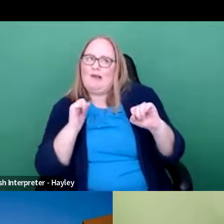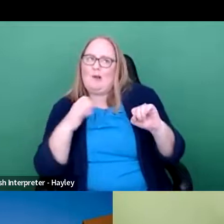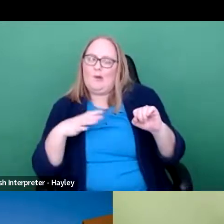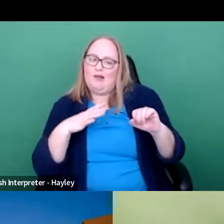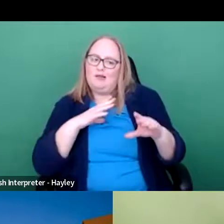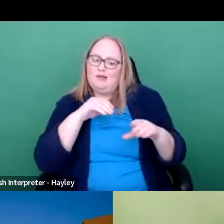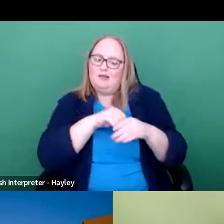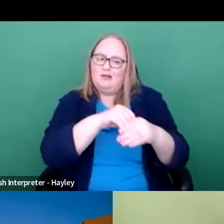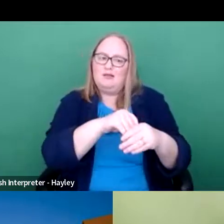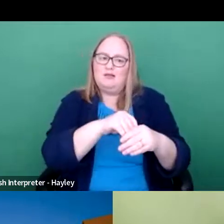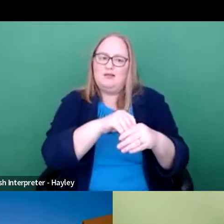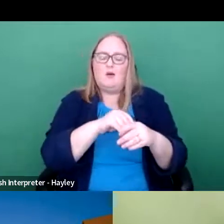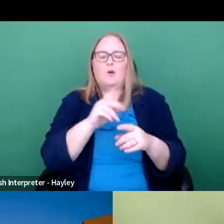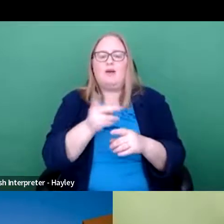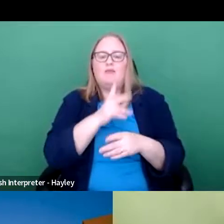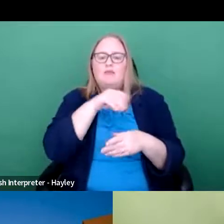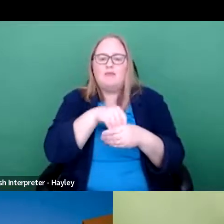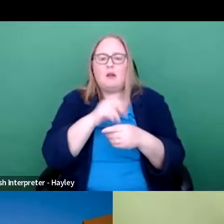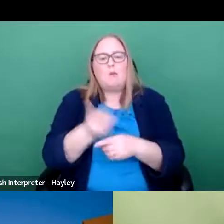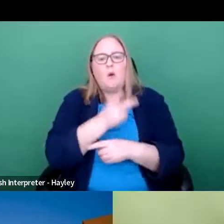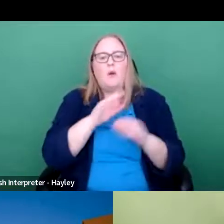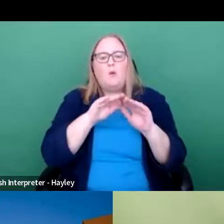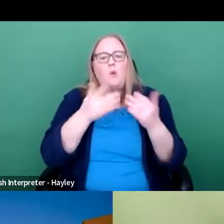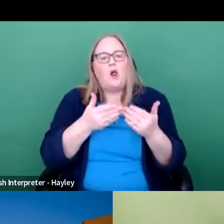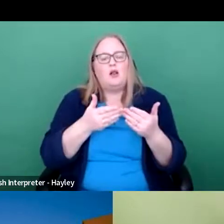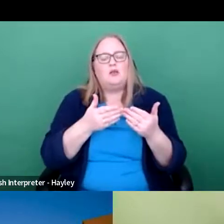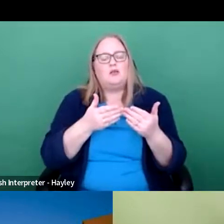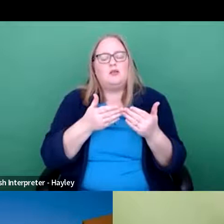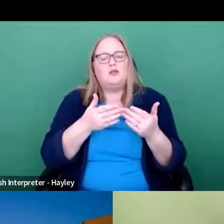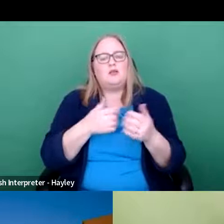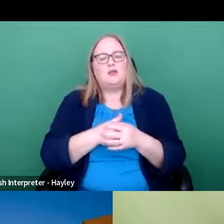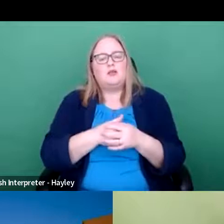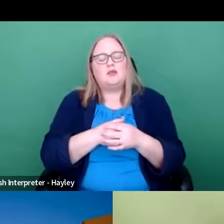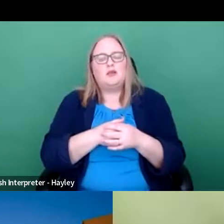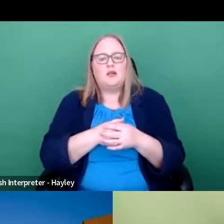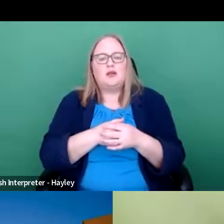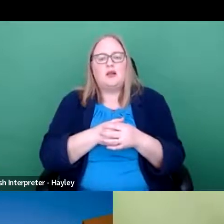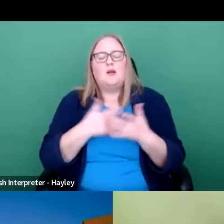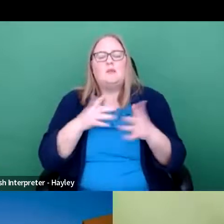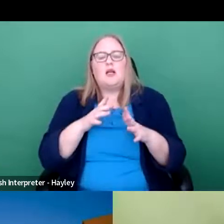in digital worlds. And while there was a lot of optimism about resistance and